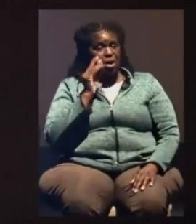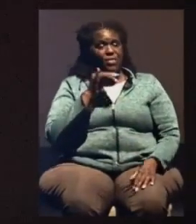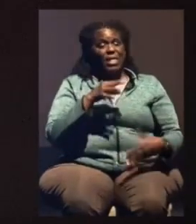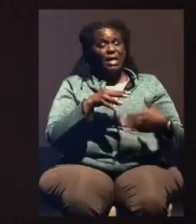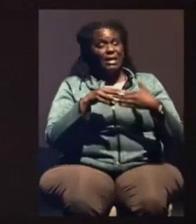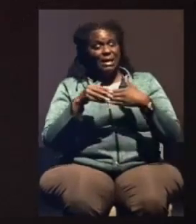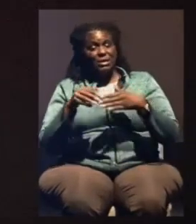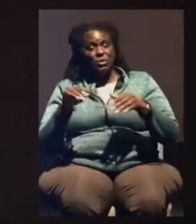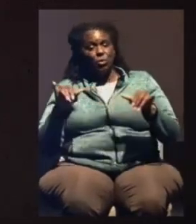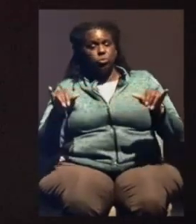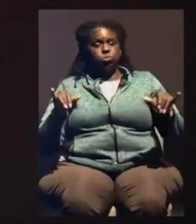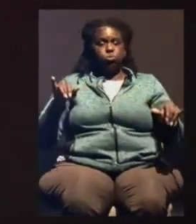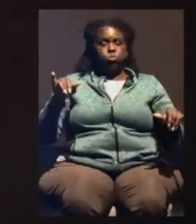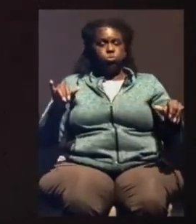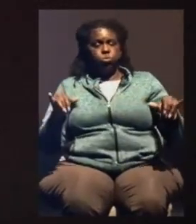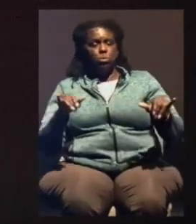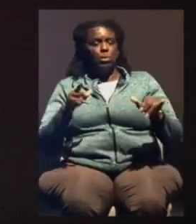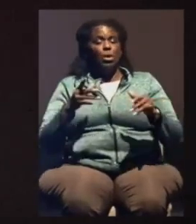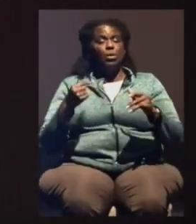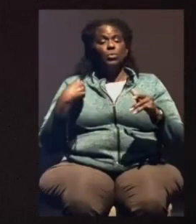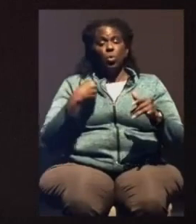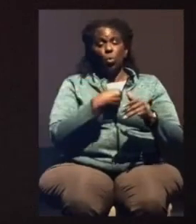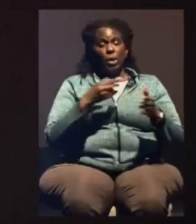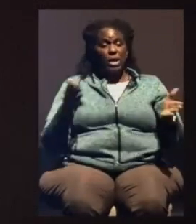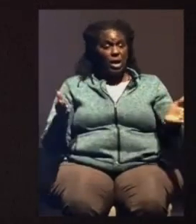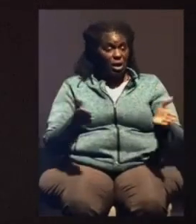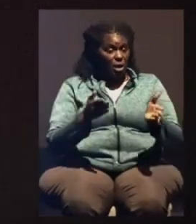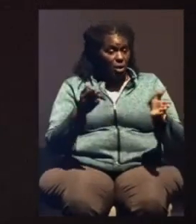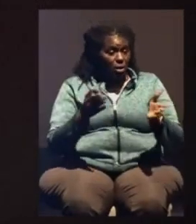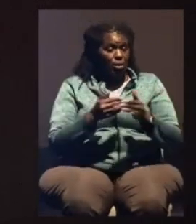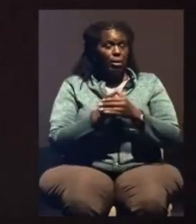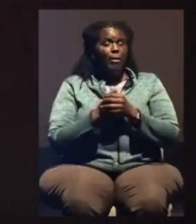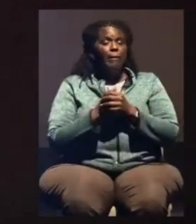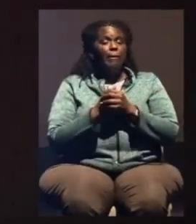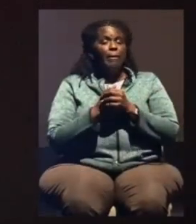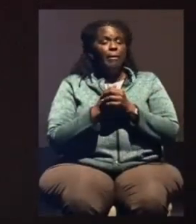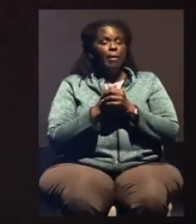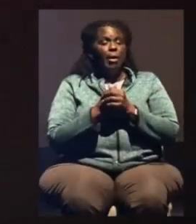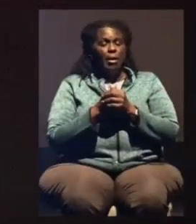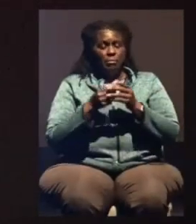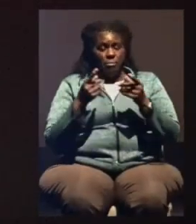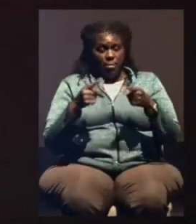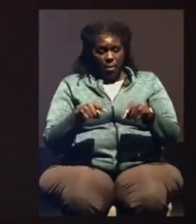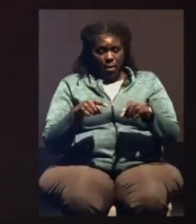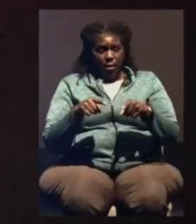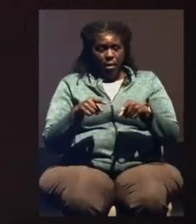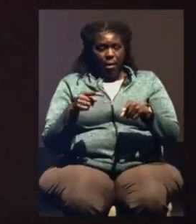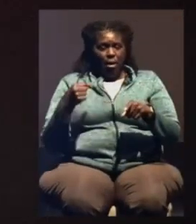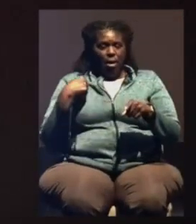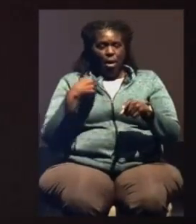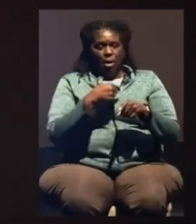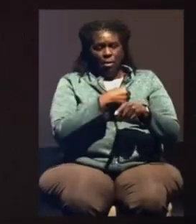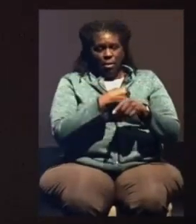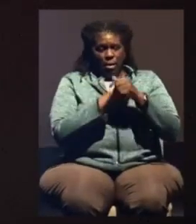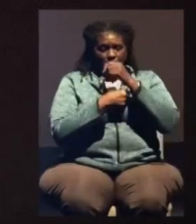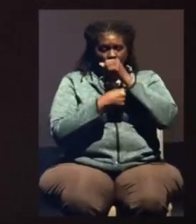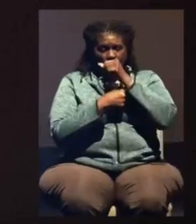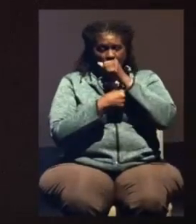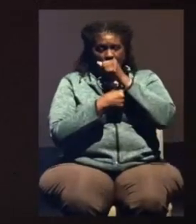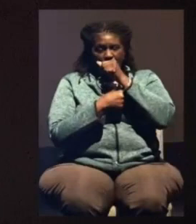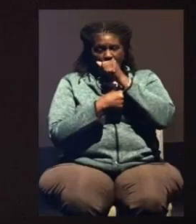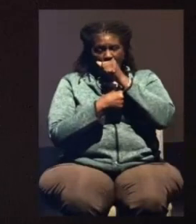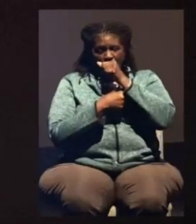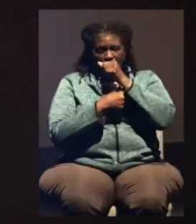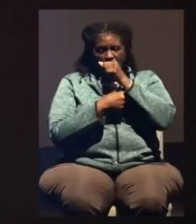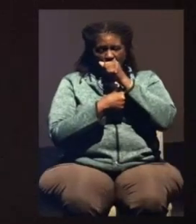to obesity. So it happens, we encourage this at a large scale, but it also happens that we're implementing that on an individual